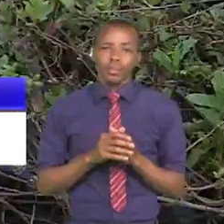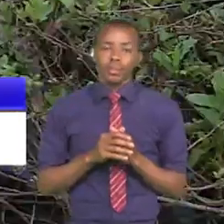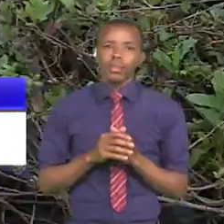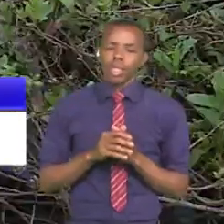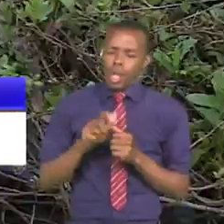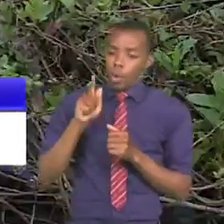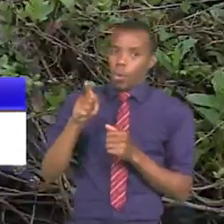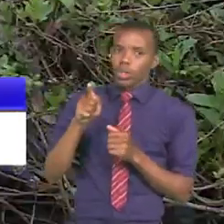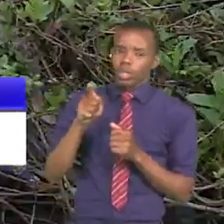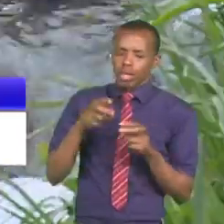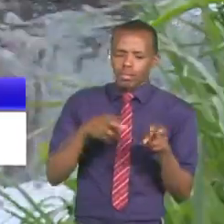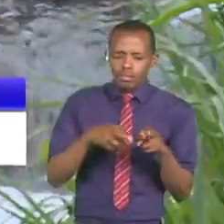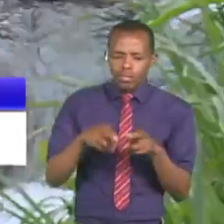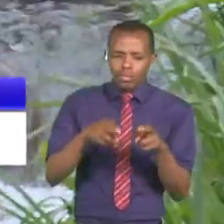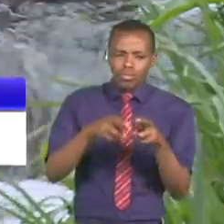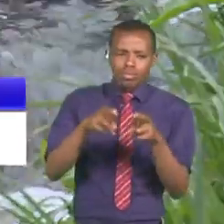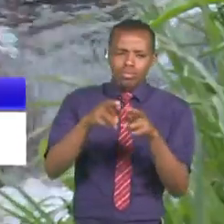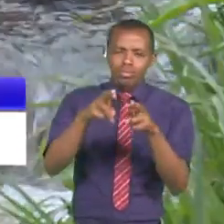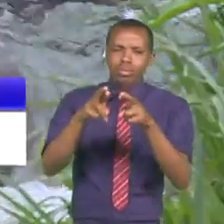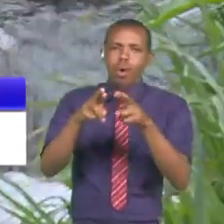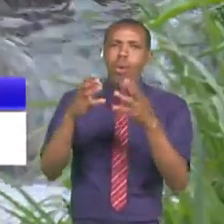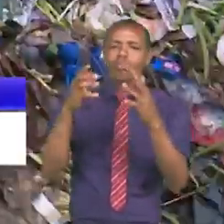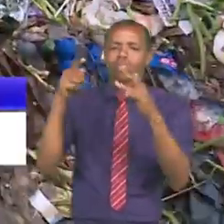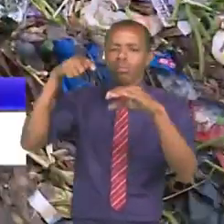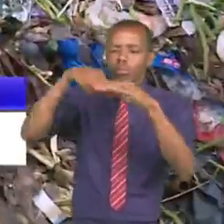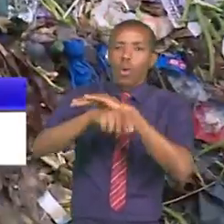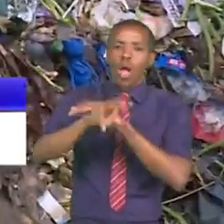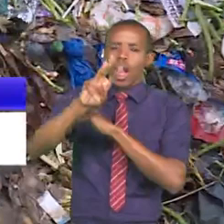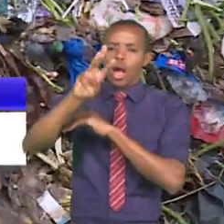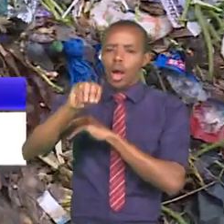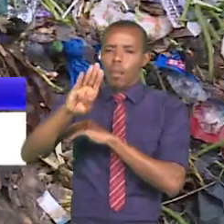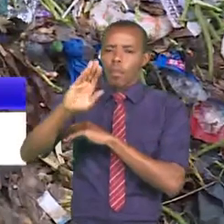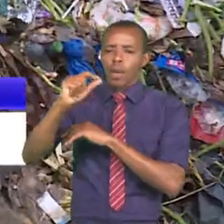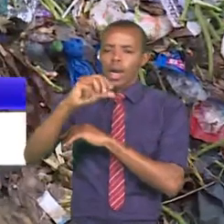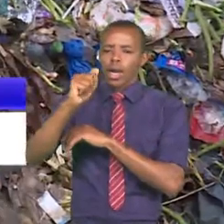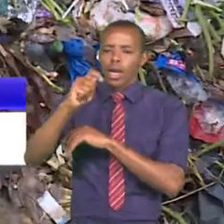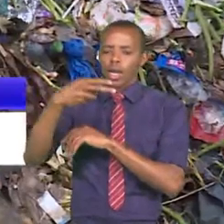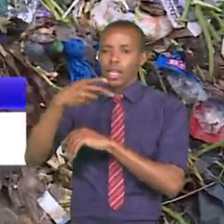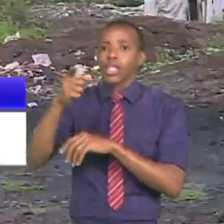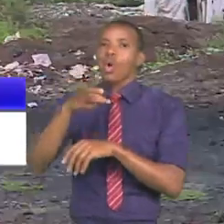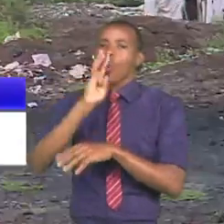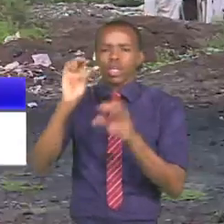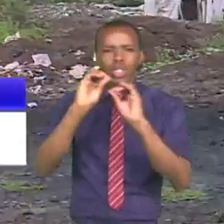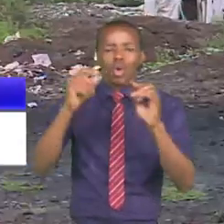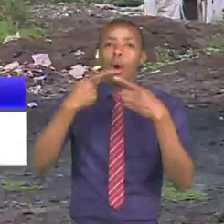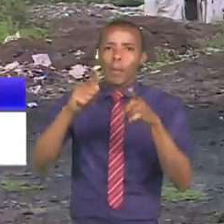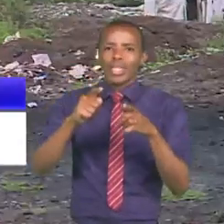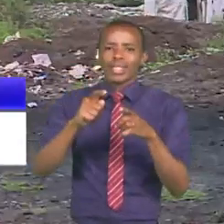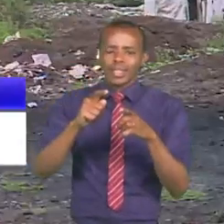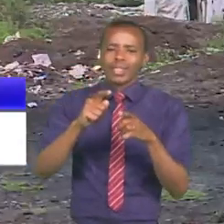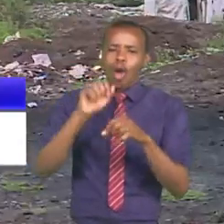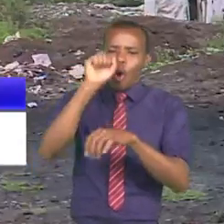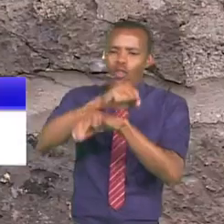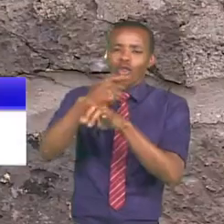This is what streams down to River Mbagathi. This is not water, but raw sewerage from